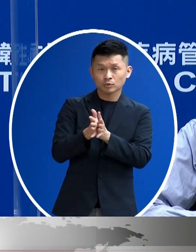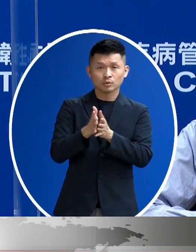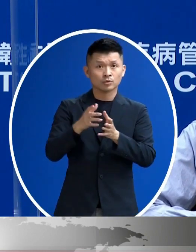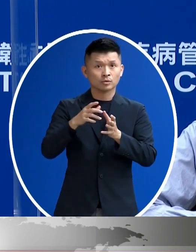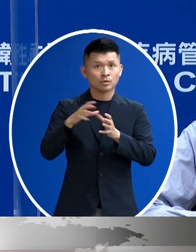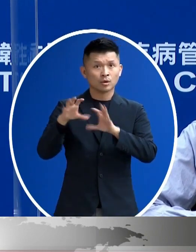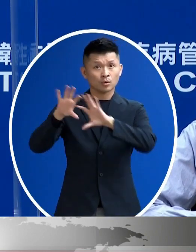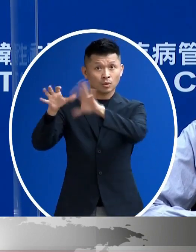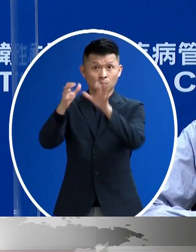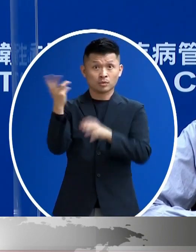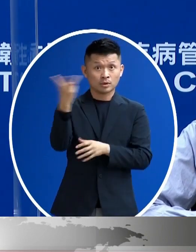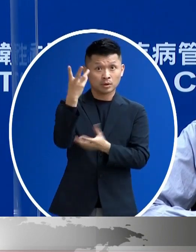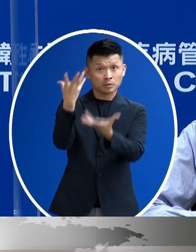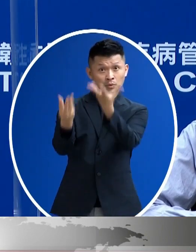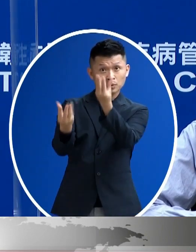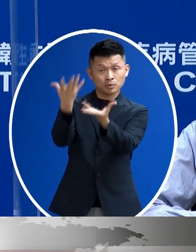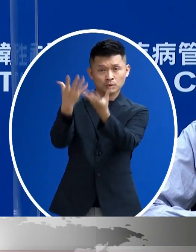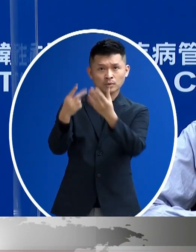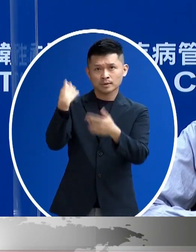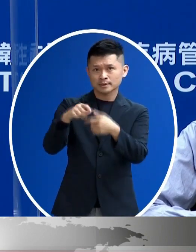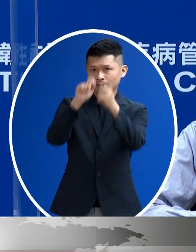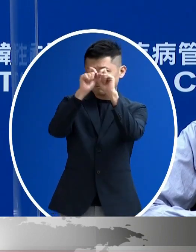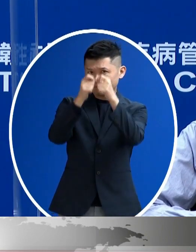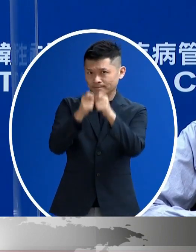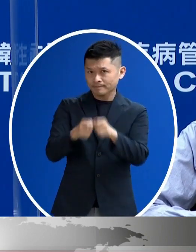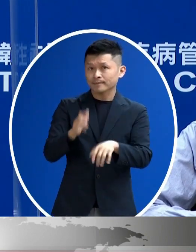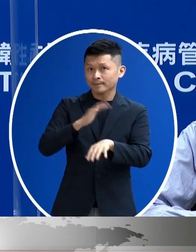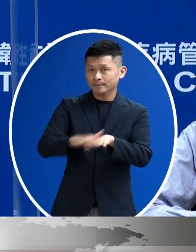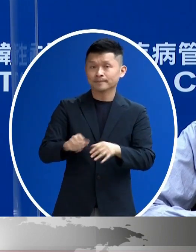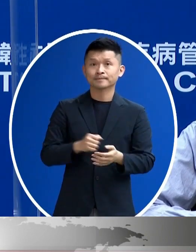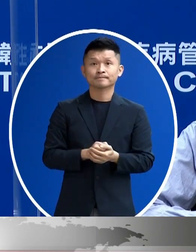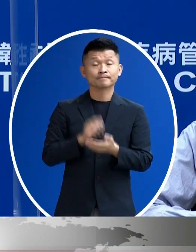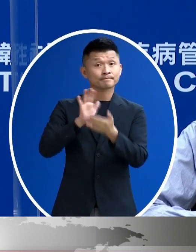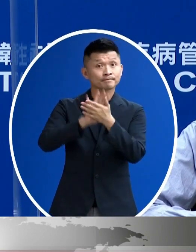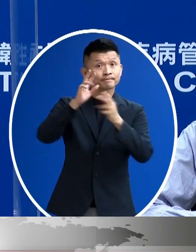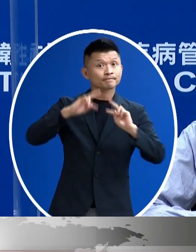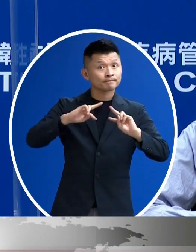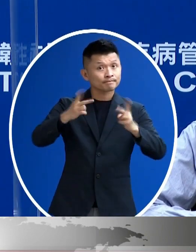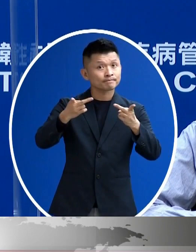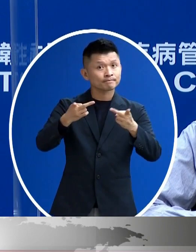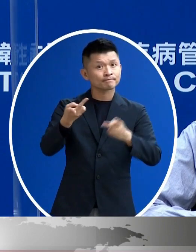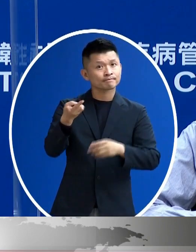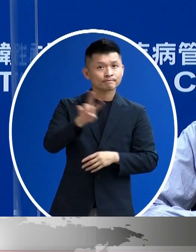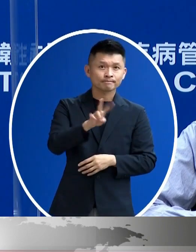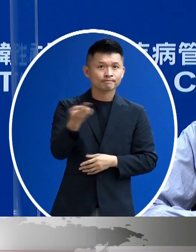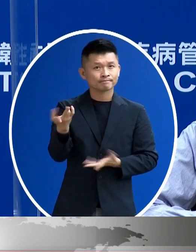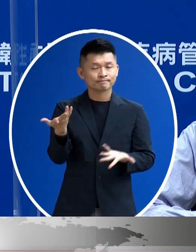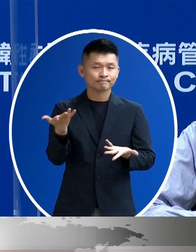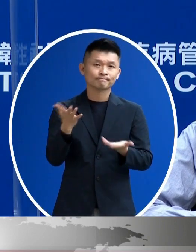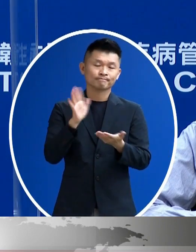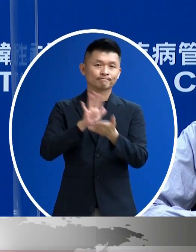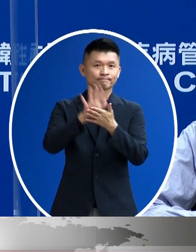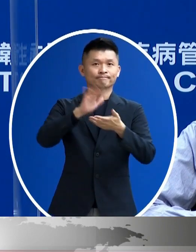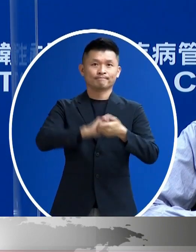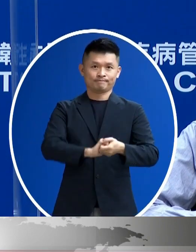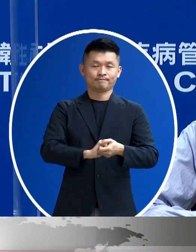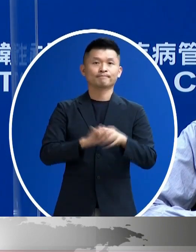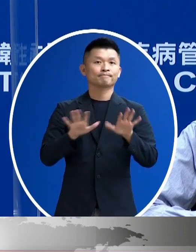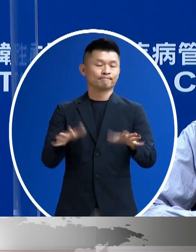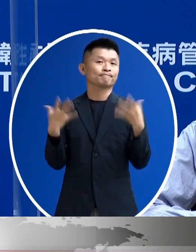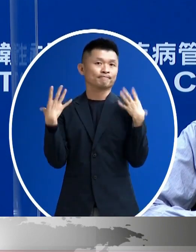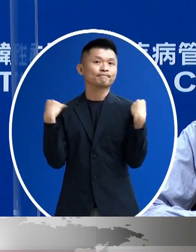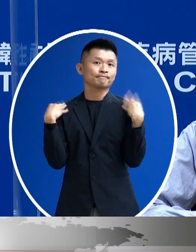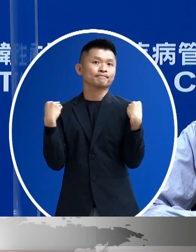For arrivals from other countries, they will have to spend the first 10 days of quarantine at a quarantine hotel or at a centralized facility at their